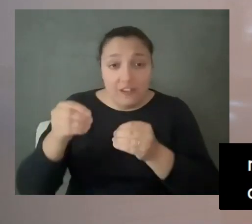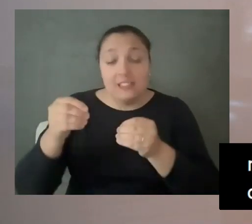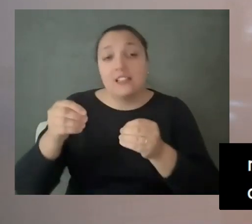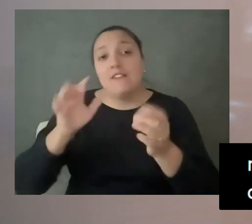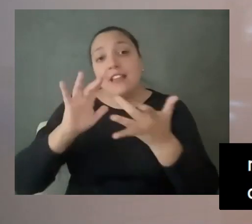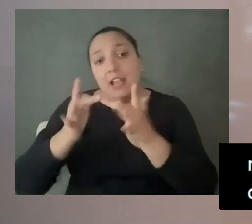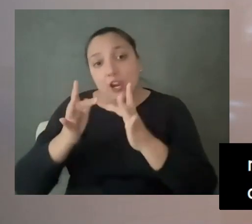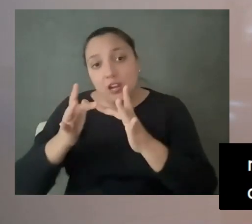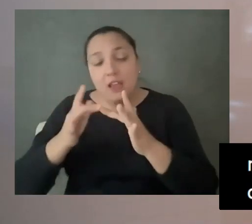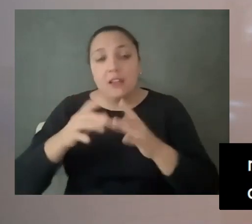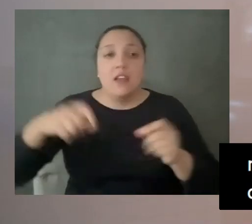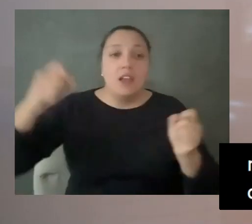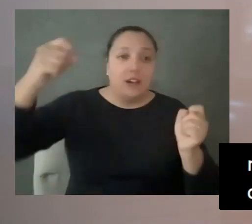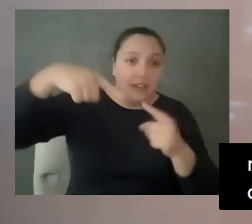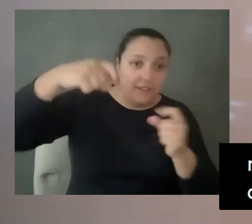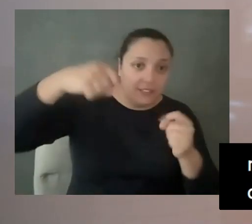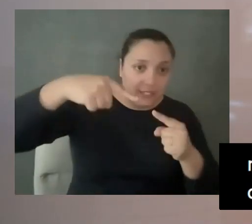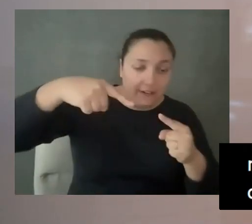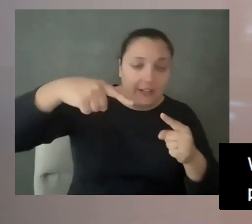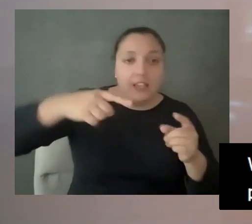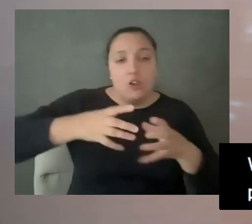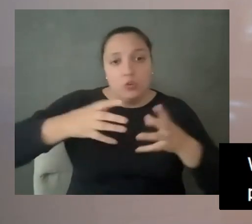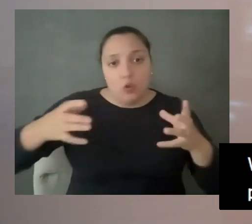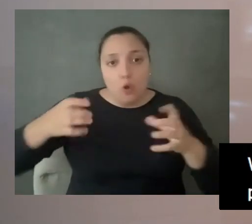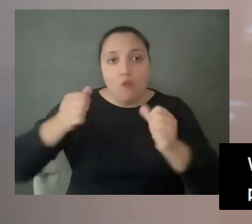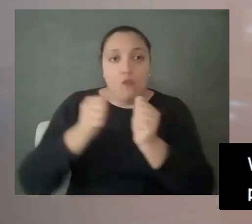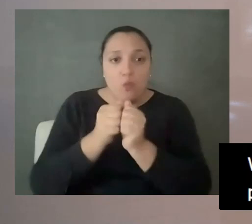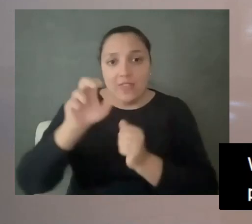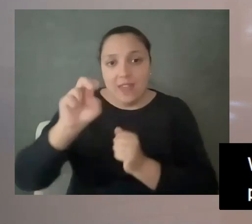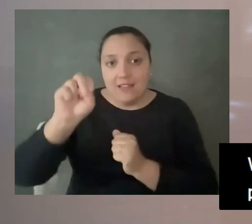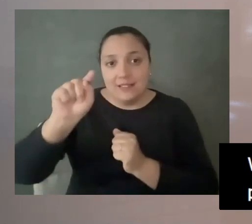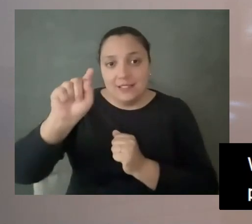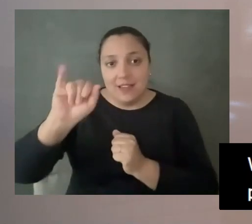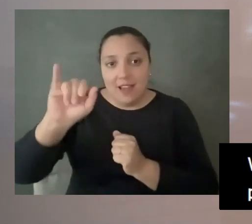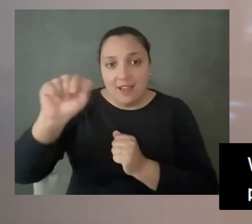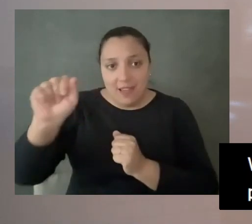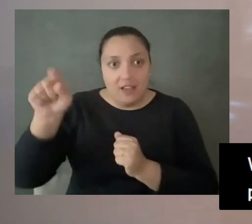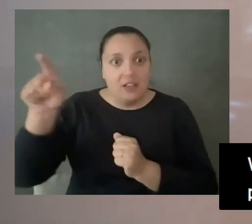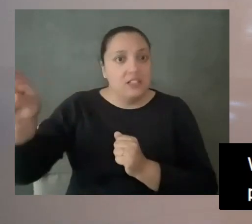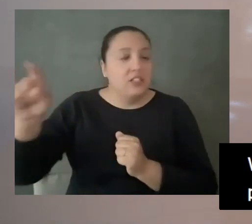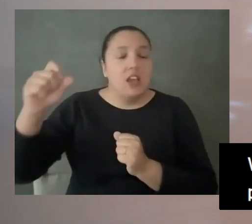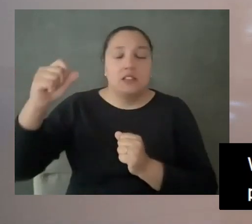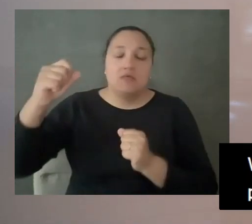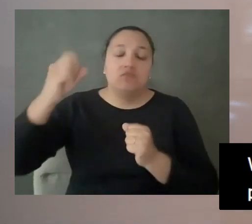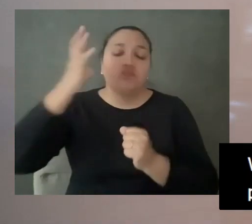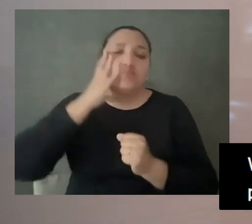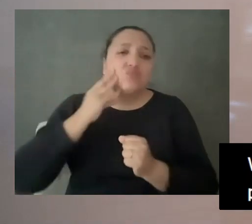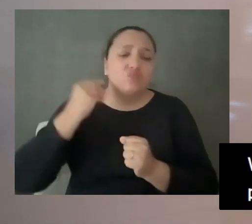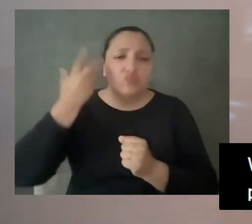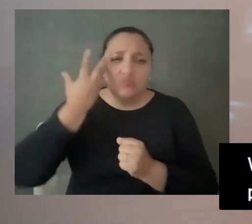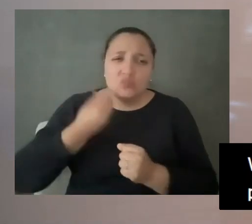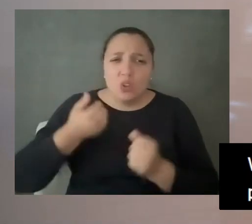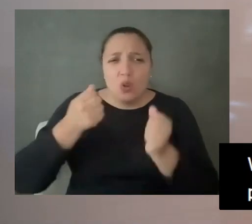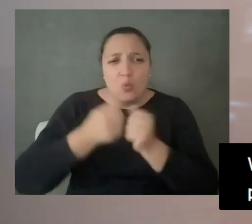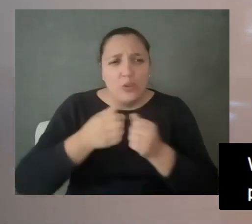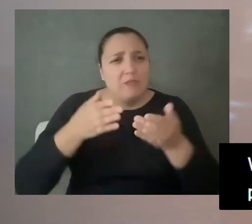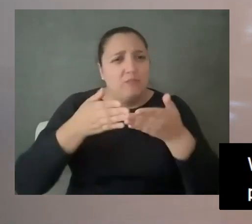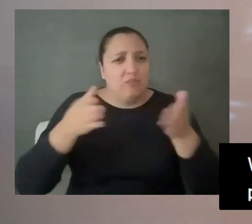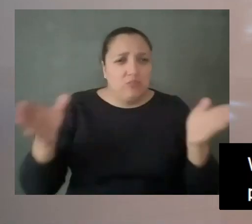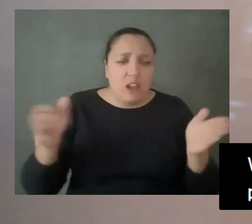and Growth with NTIA. She has extensive background in private-public partnerships